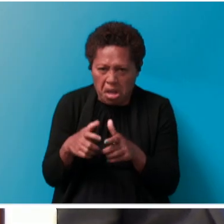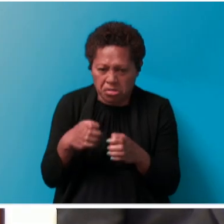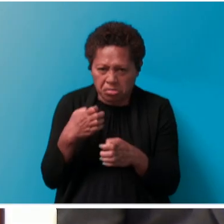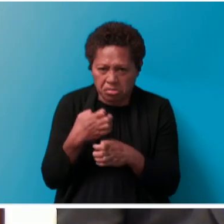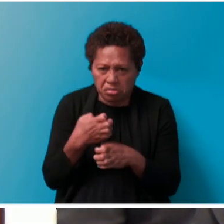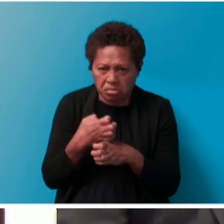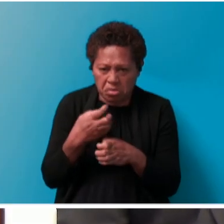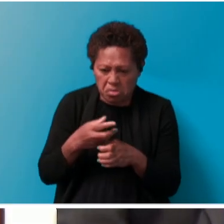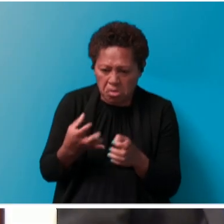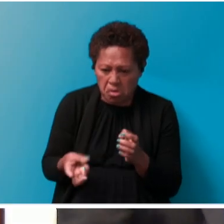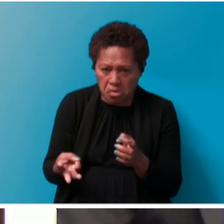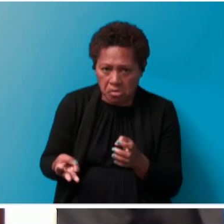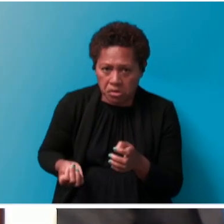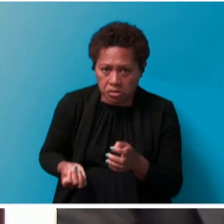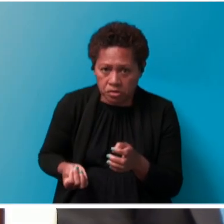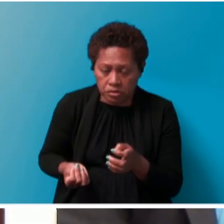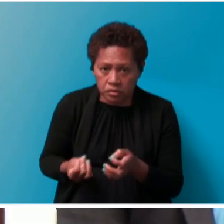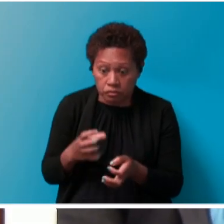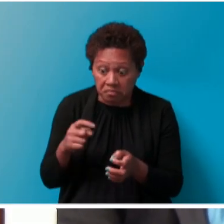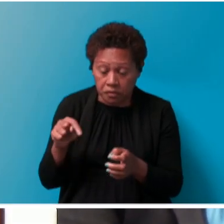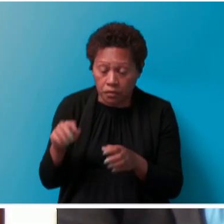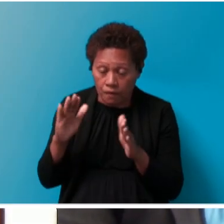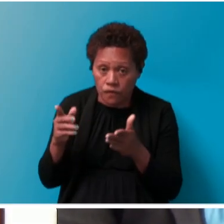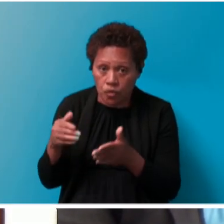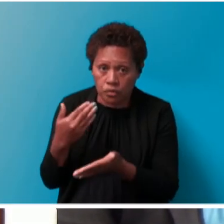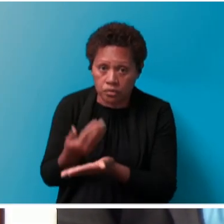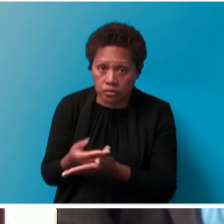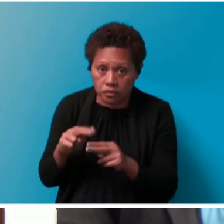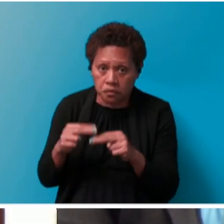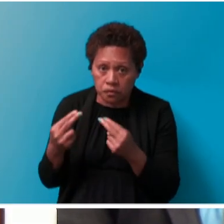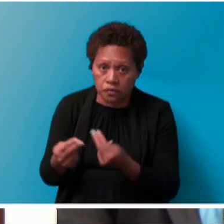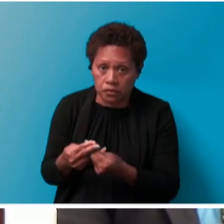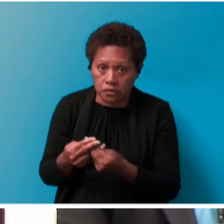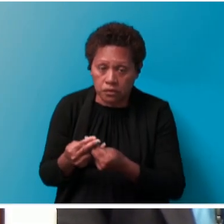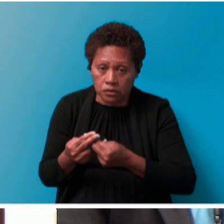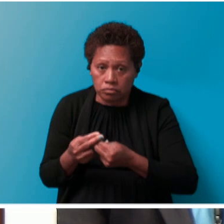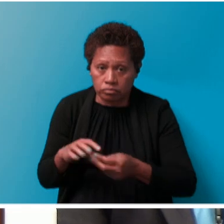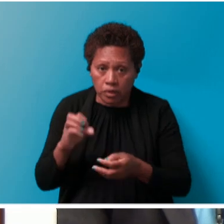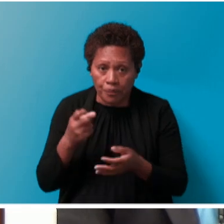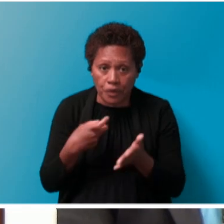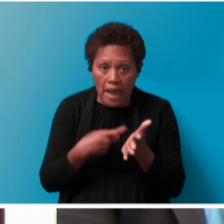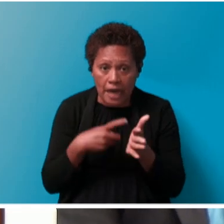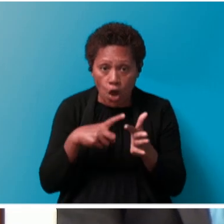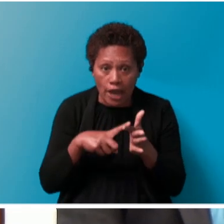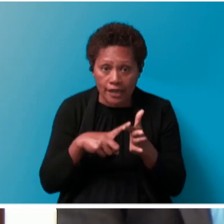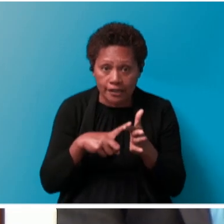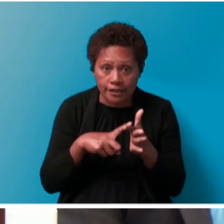grant program will be implemented following Cabinet's endorsements of the relocation and resettlement